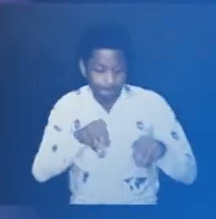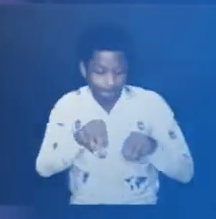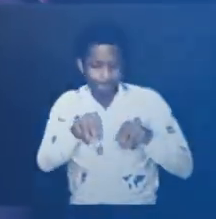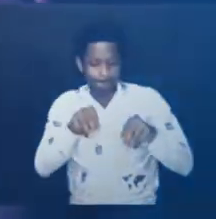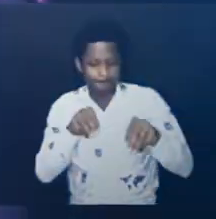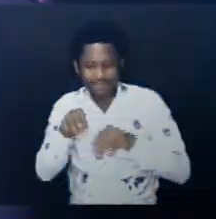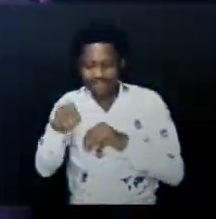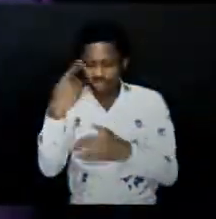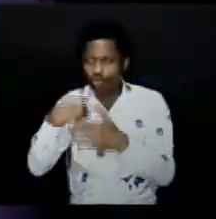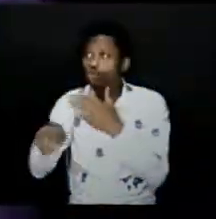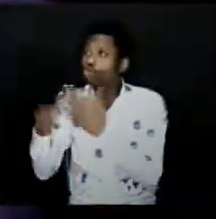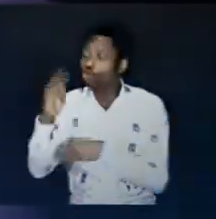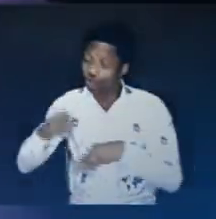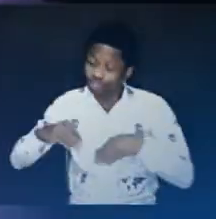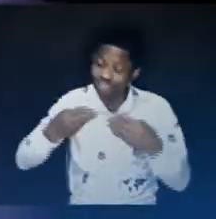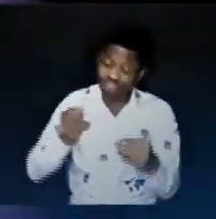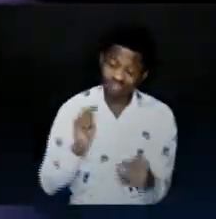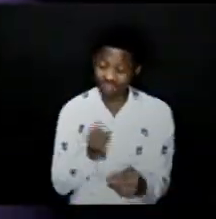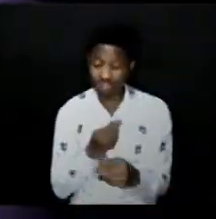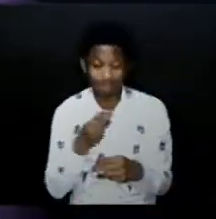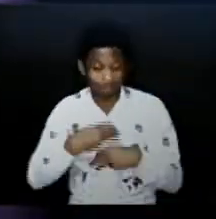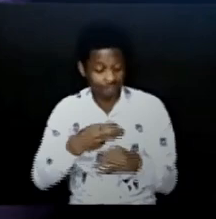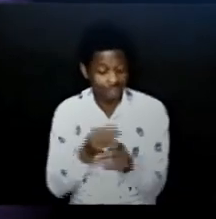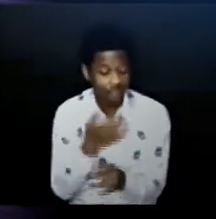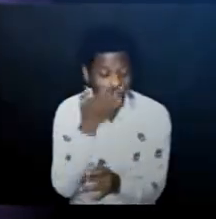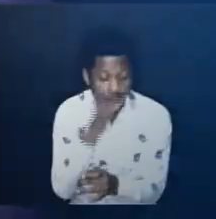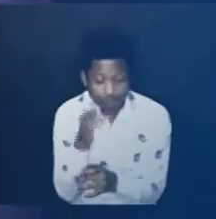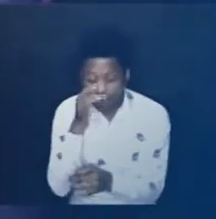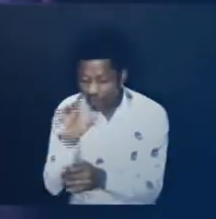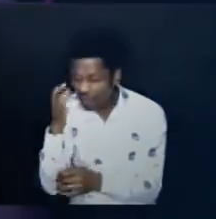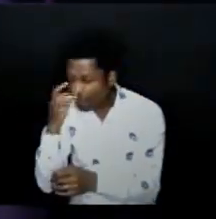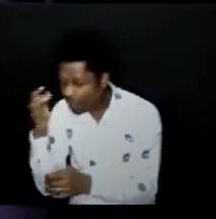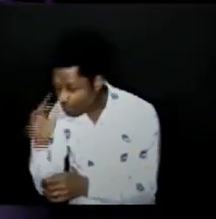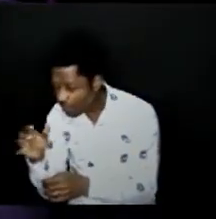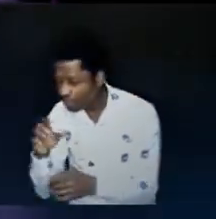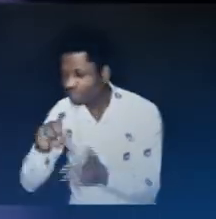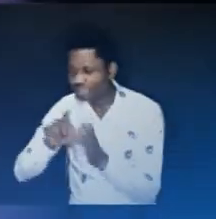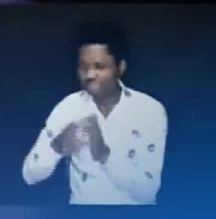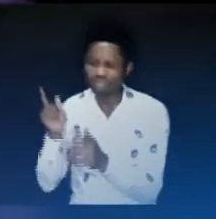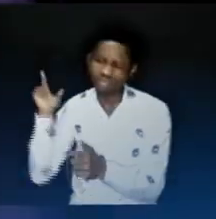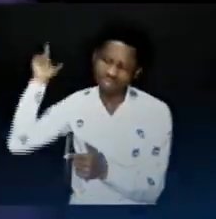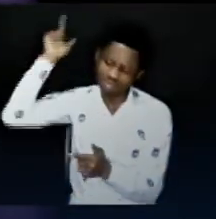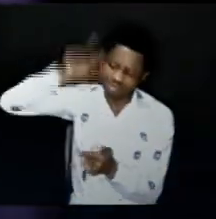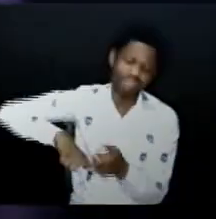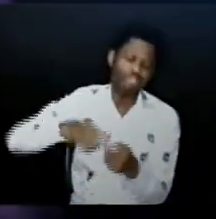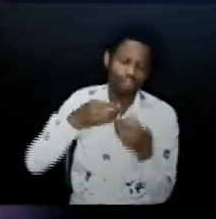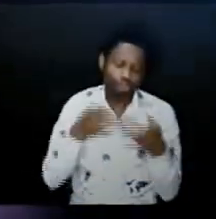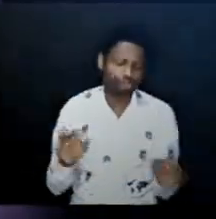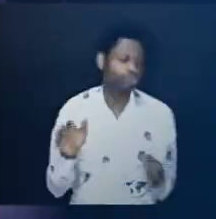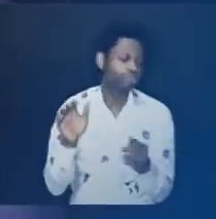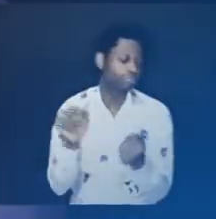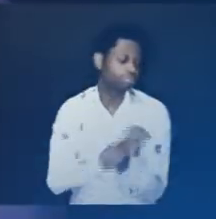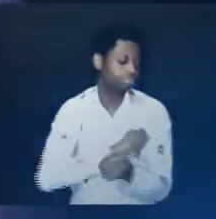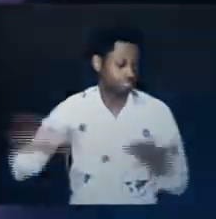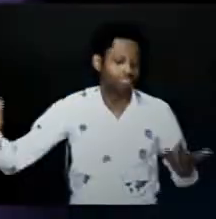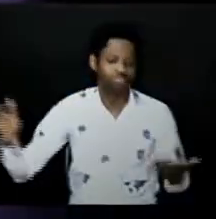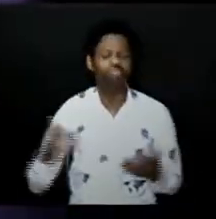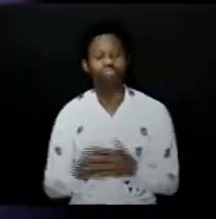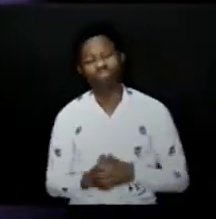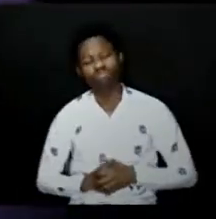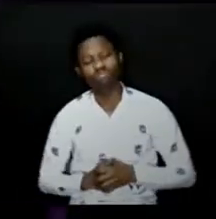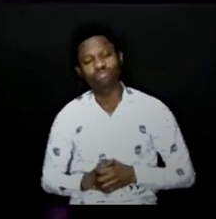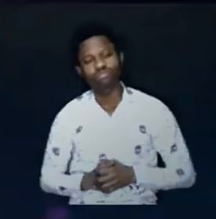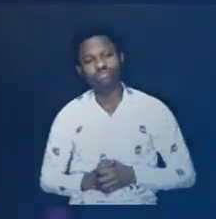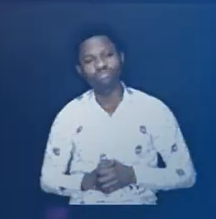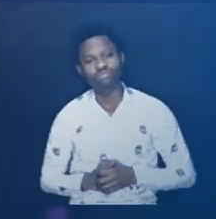given us well, we corrupt it and eventually we lose it. And so we